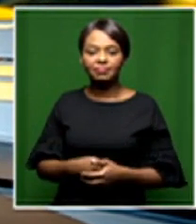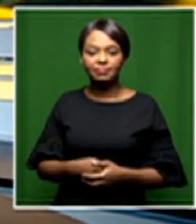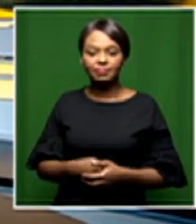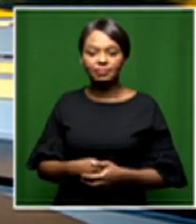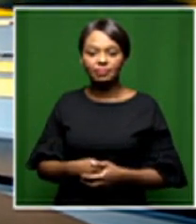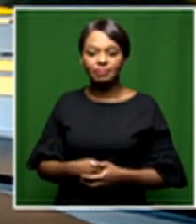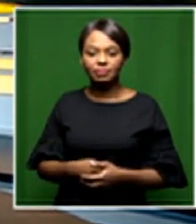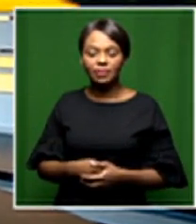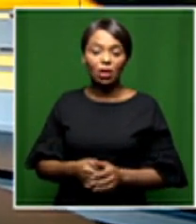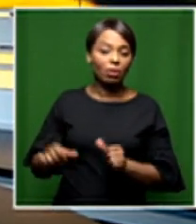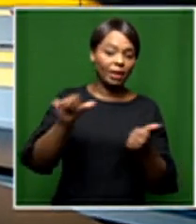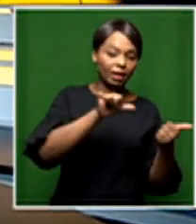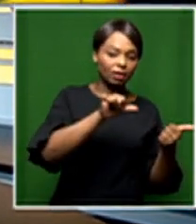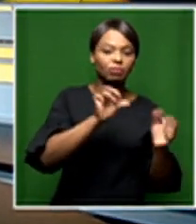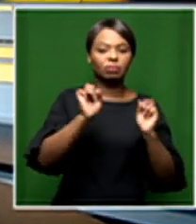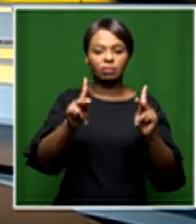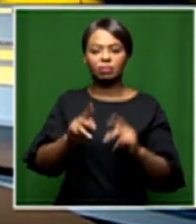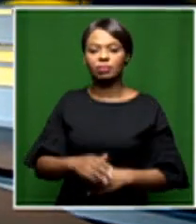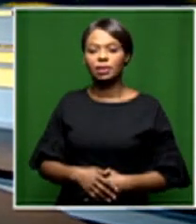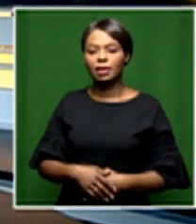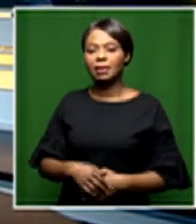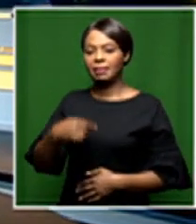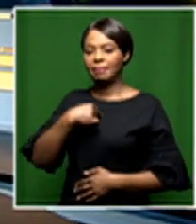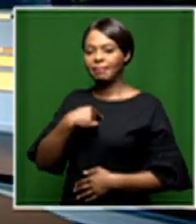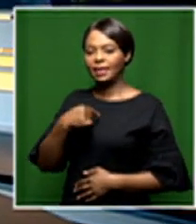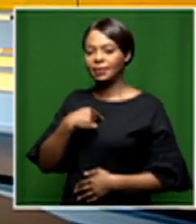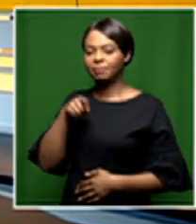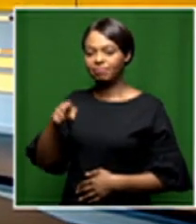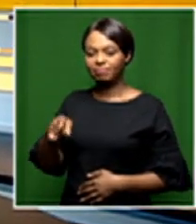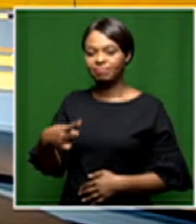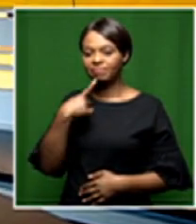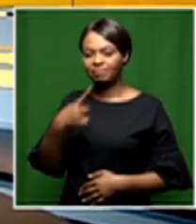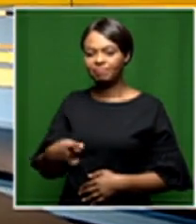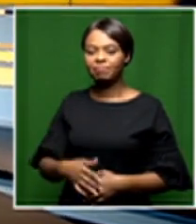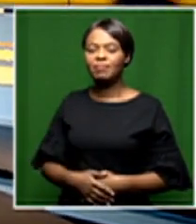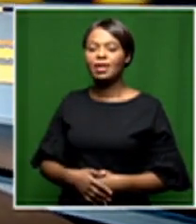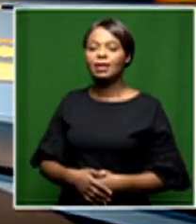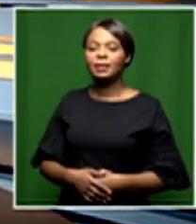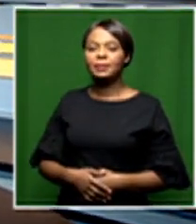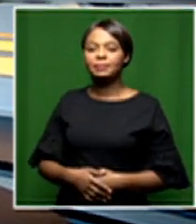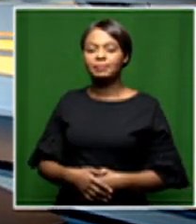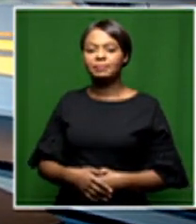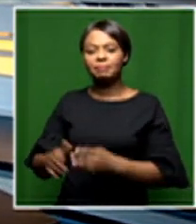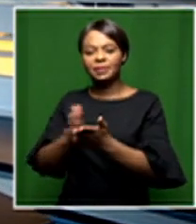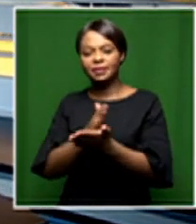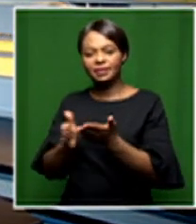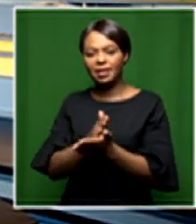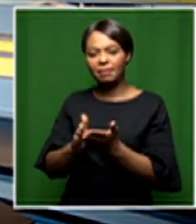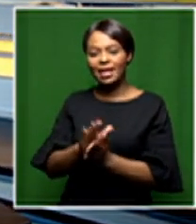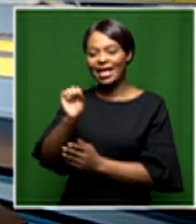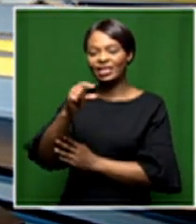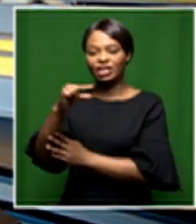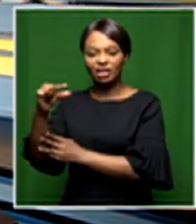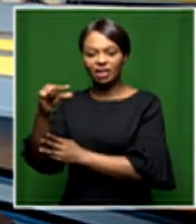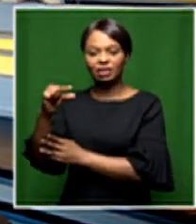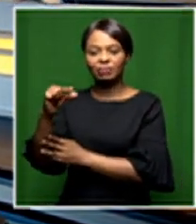got back. Okay, you're back. So I was just outlining some of what the Secretary General